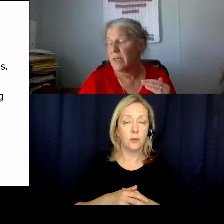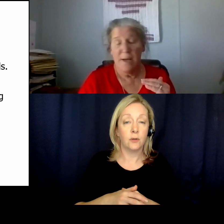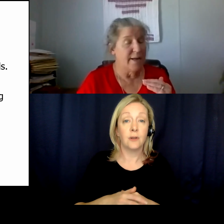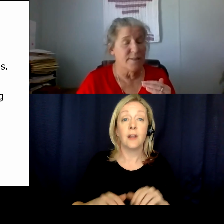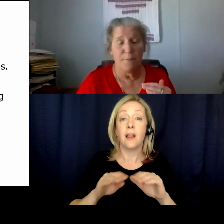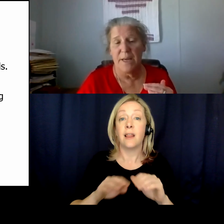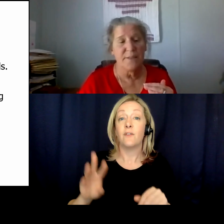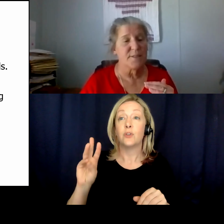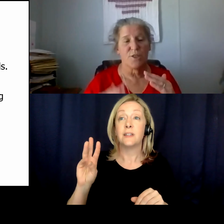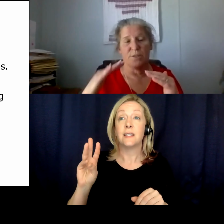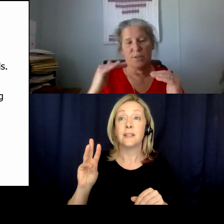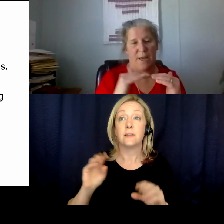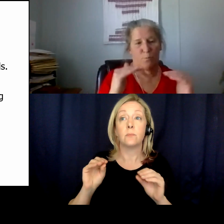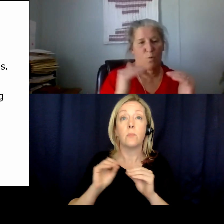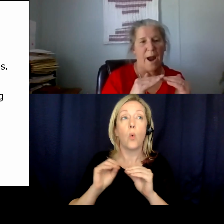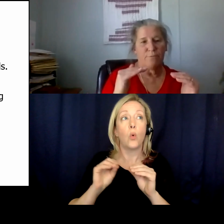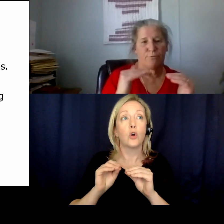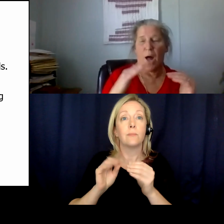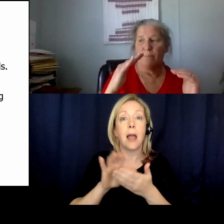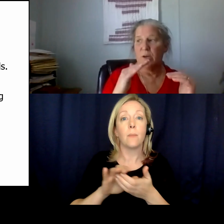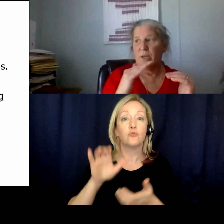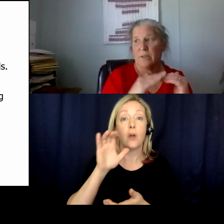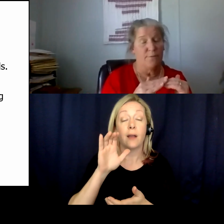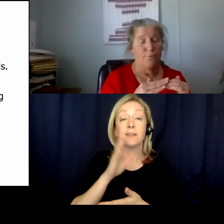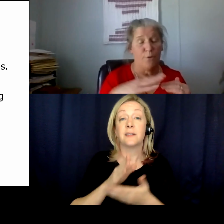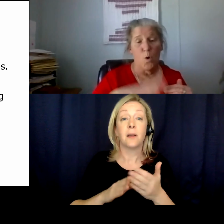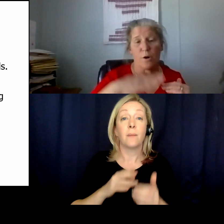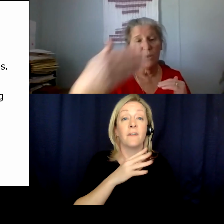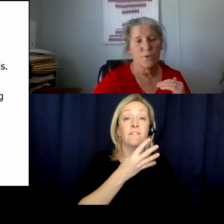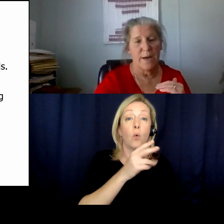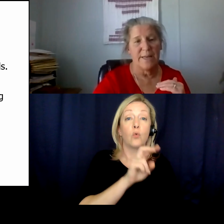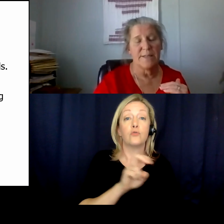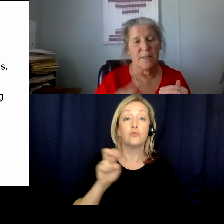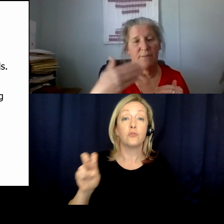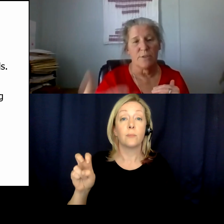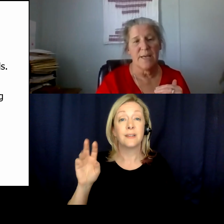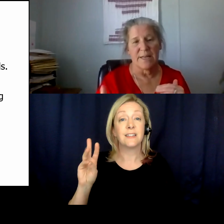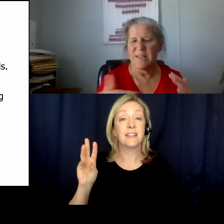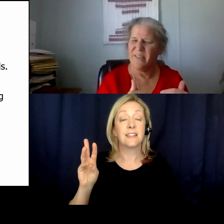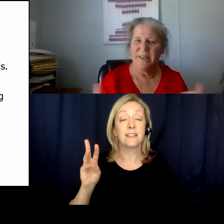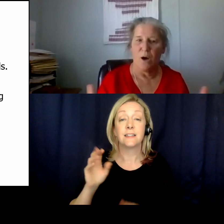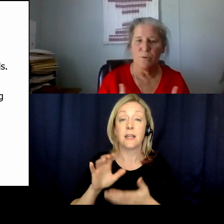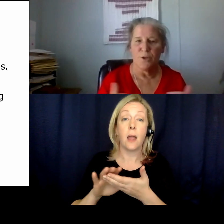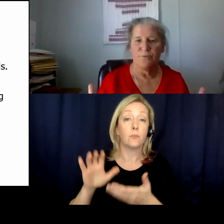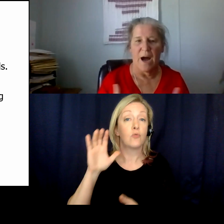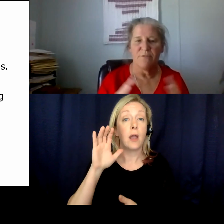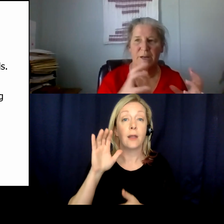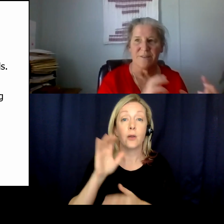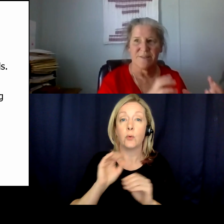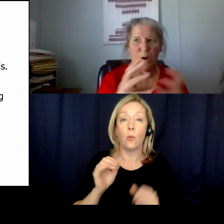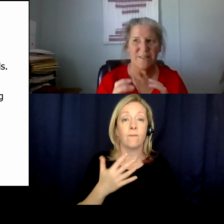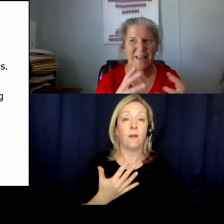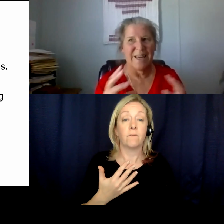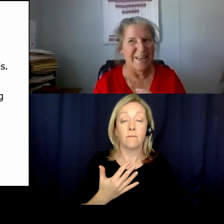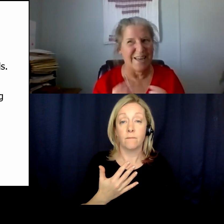abstract. And some kids skip right from level 4 straight into level 6, and they don't do 5,